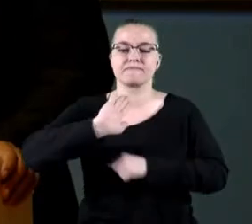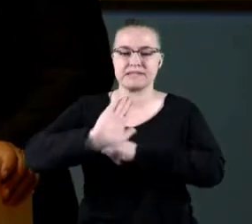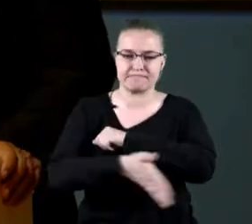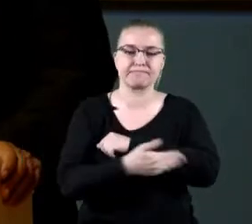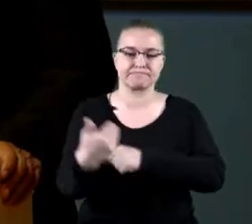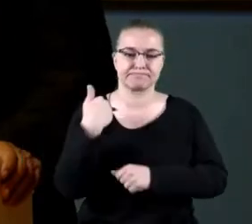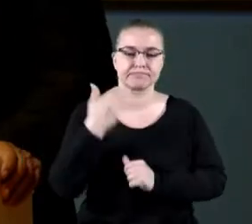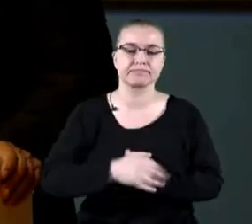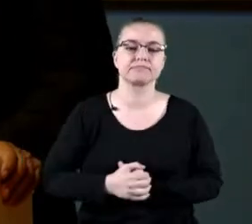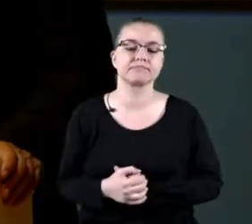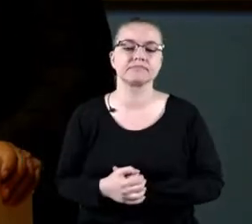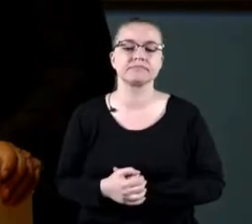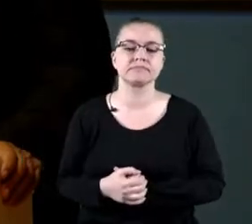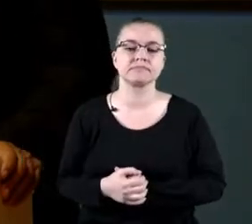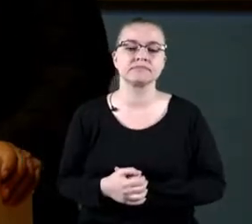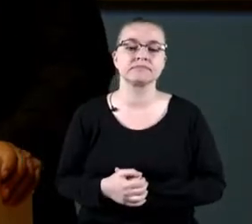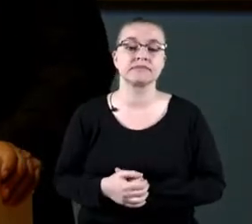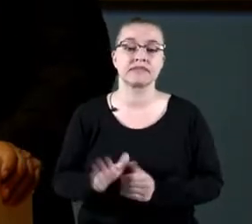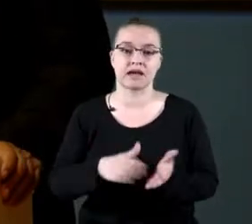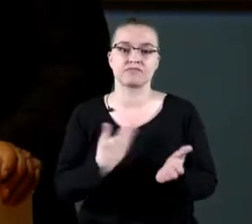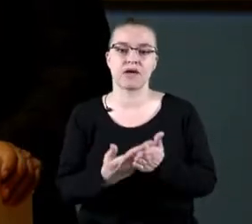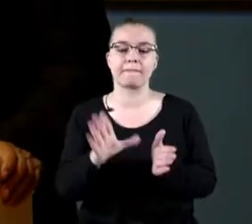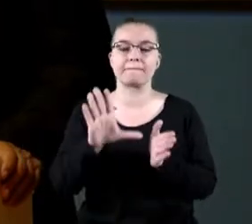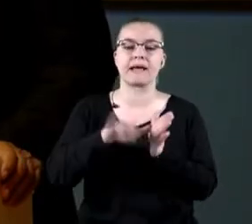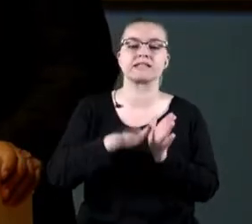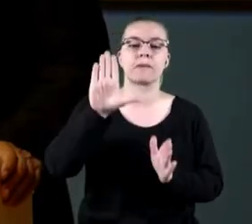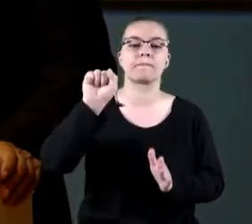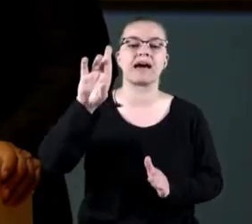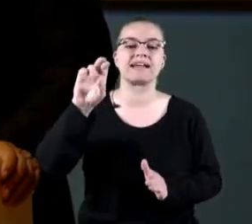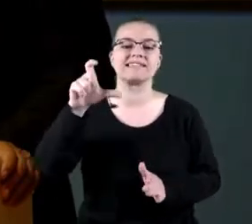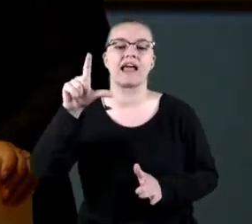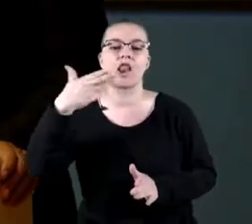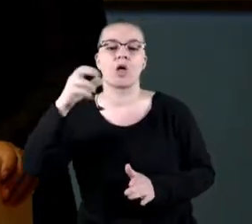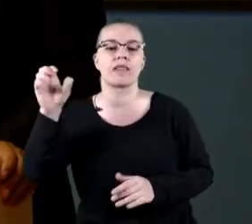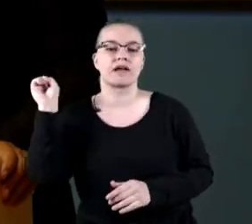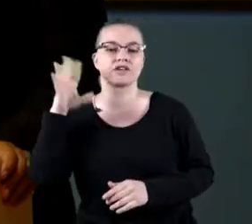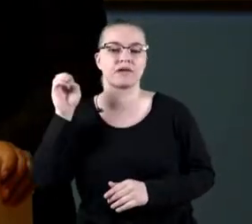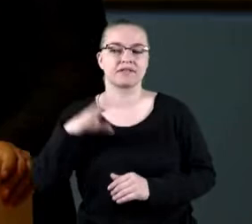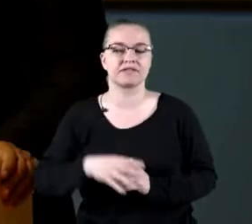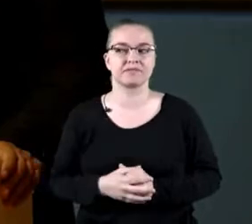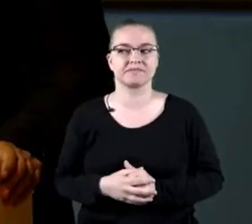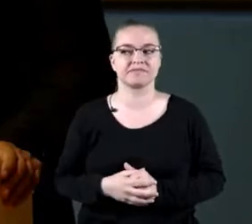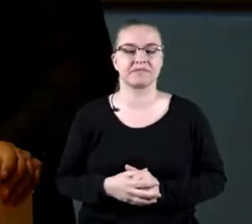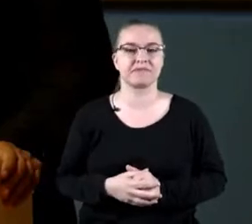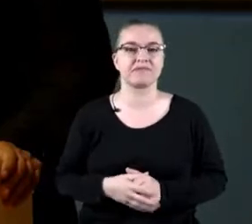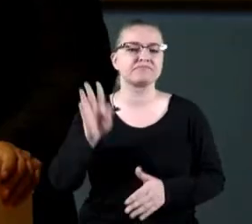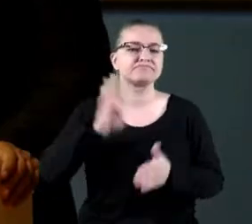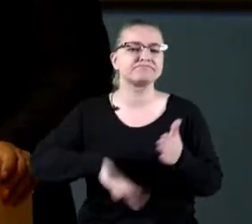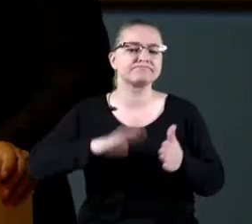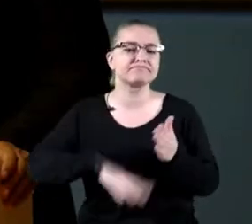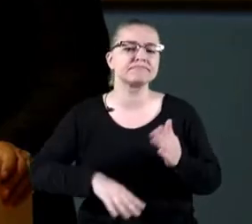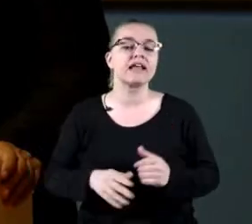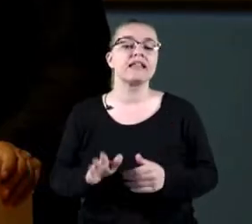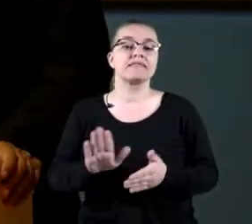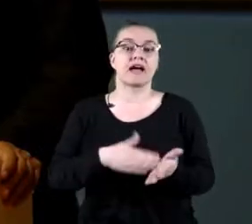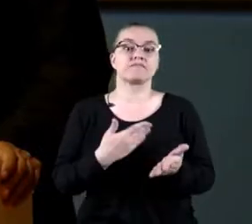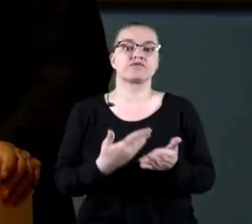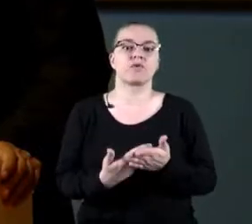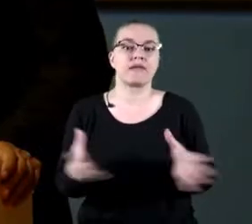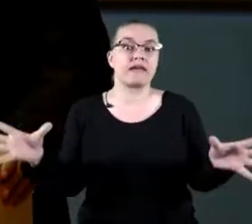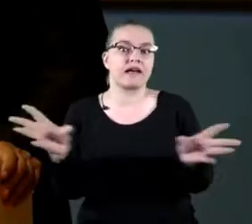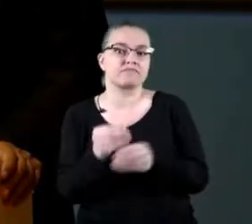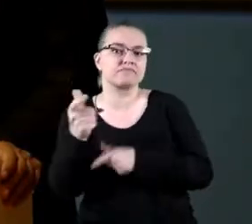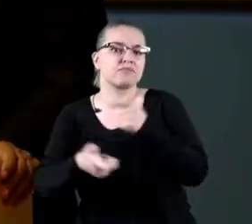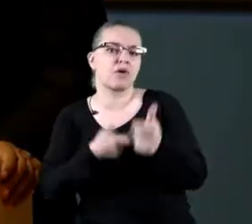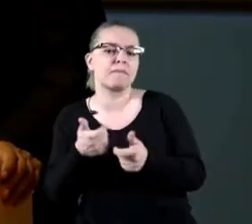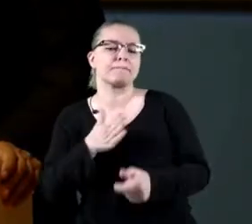is the city of Barcelona who bet on us and said, let's try to put this together. We have the European Commission who put some